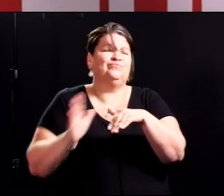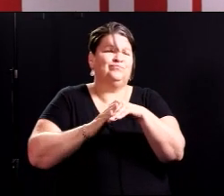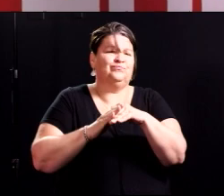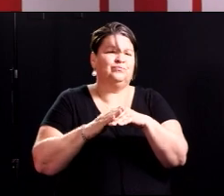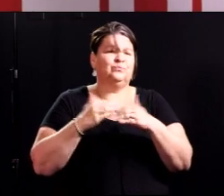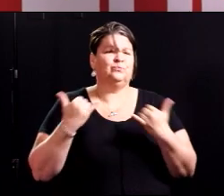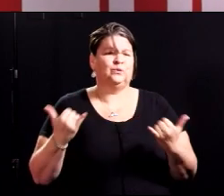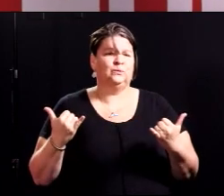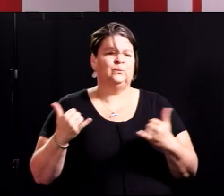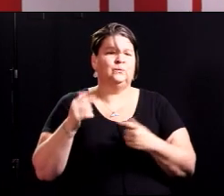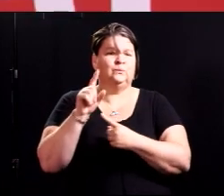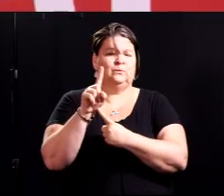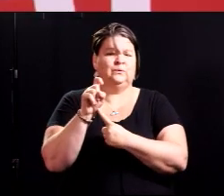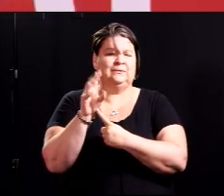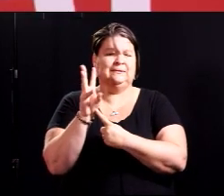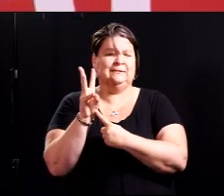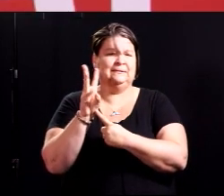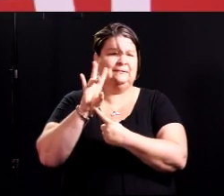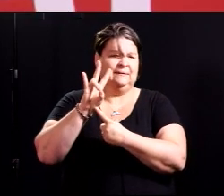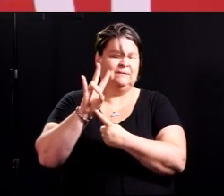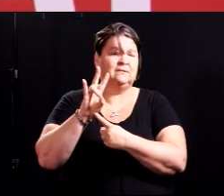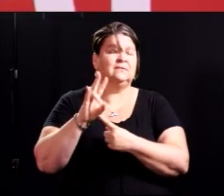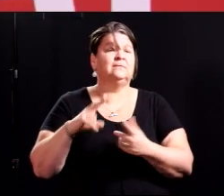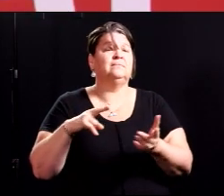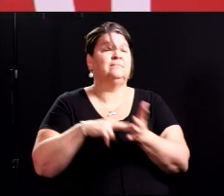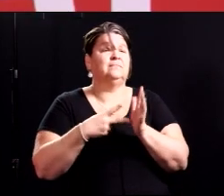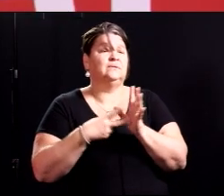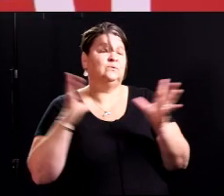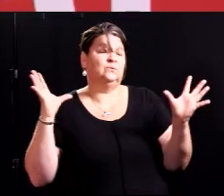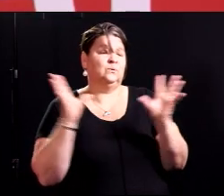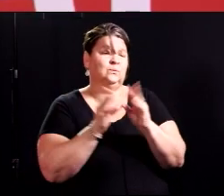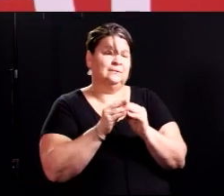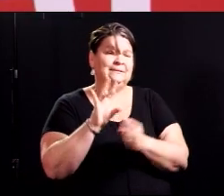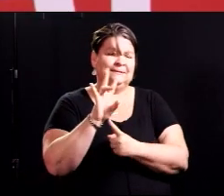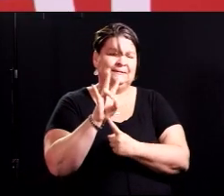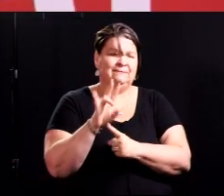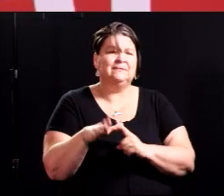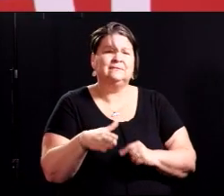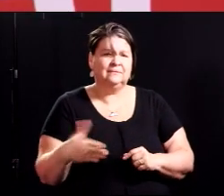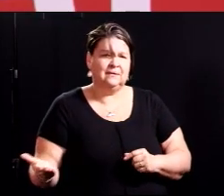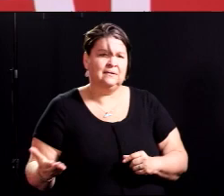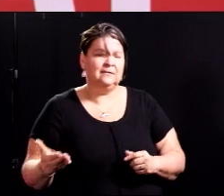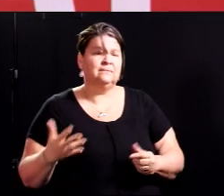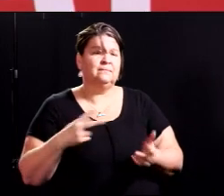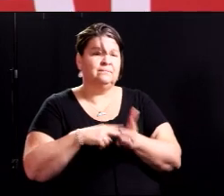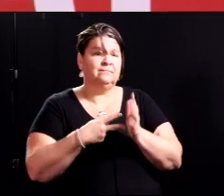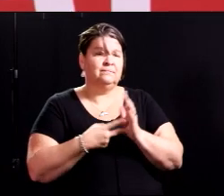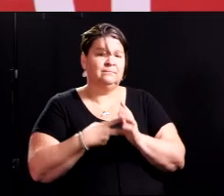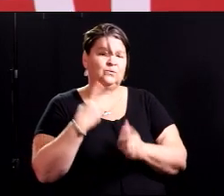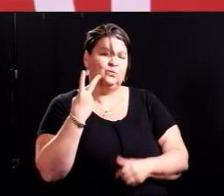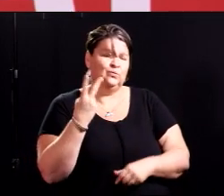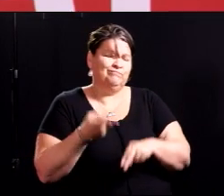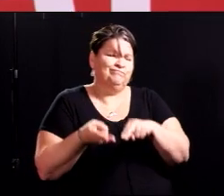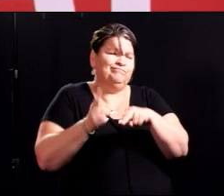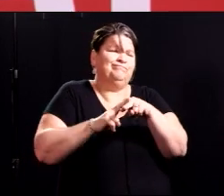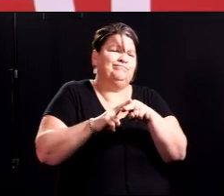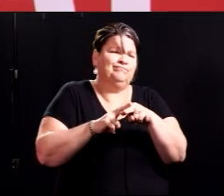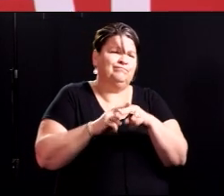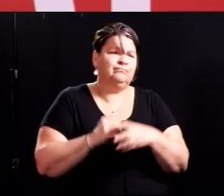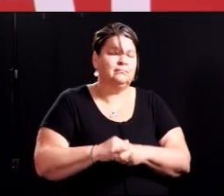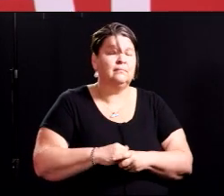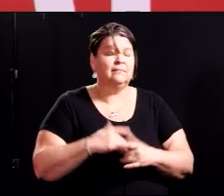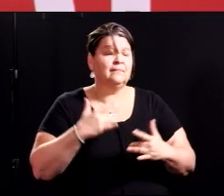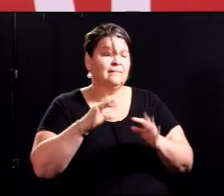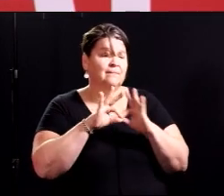total deaths. And unfortunately, that's 2 more overnight. Our hearts go out to their families. Per